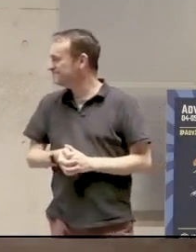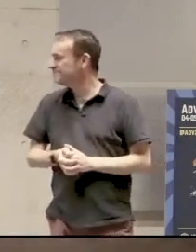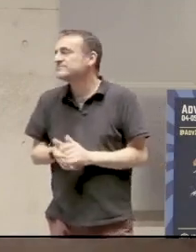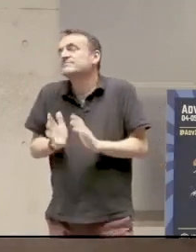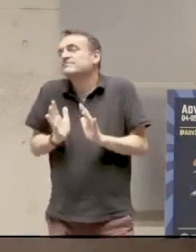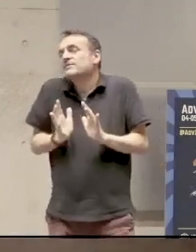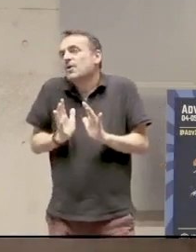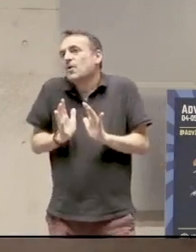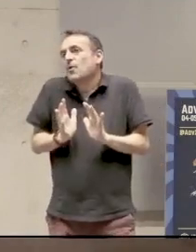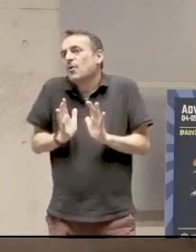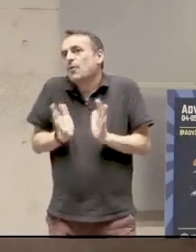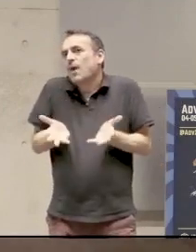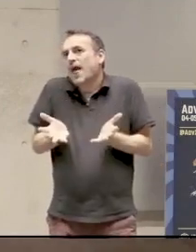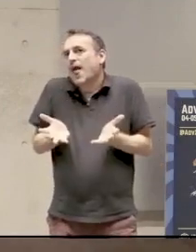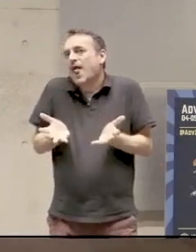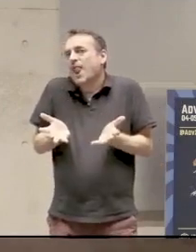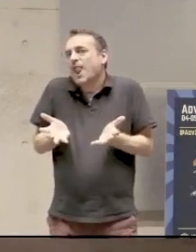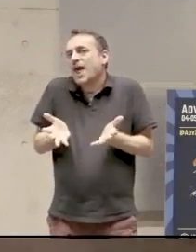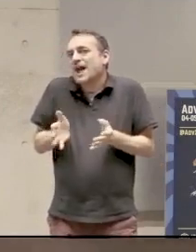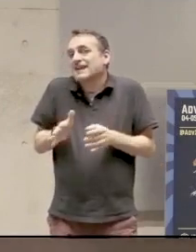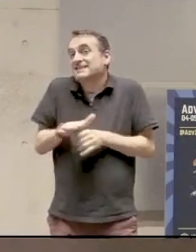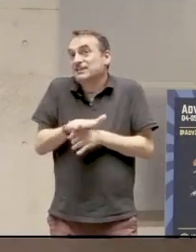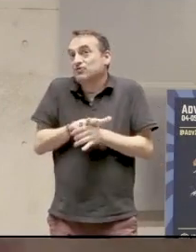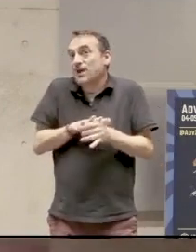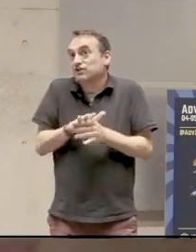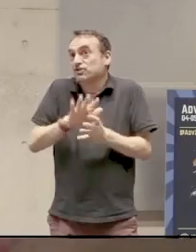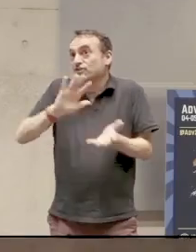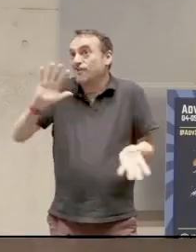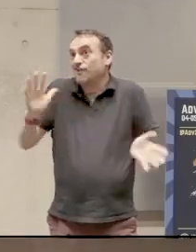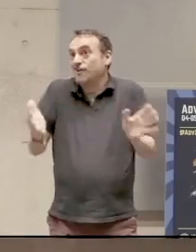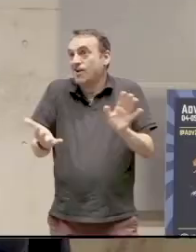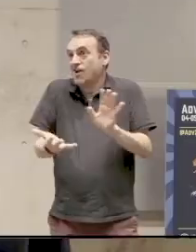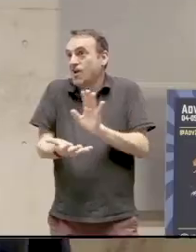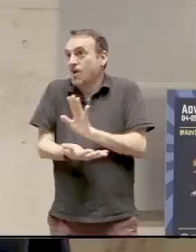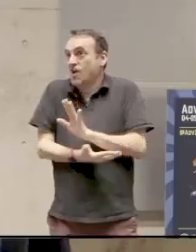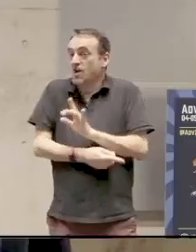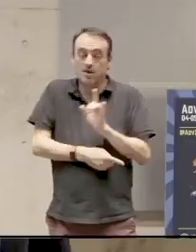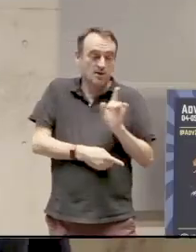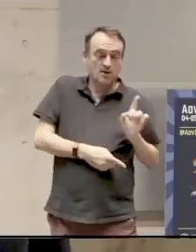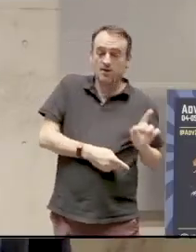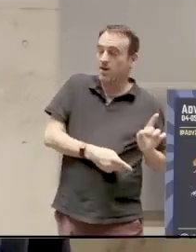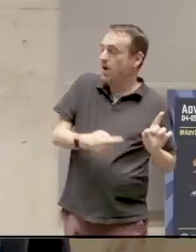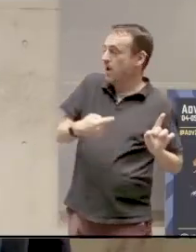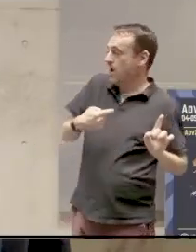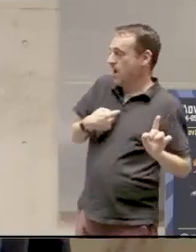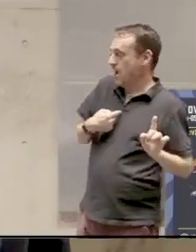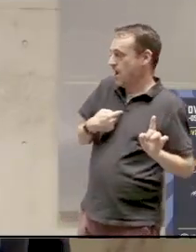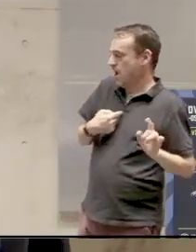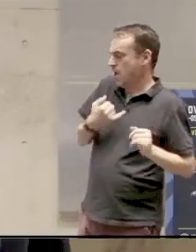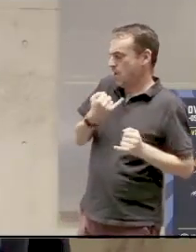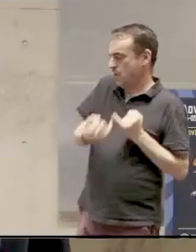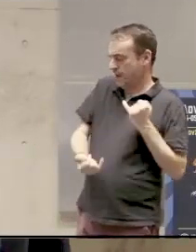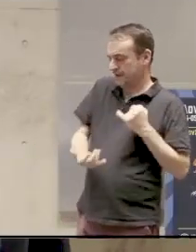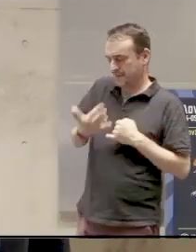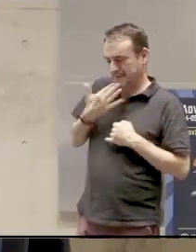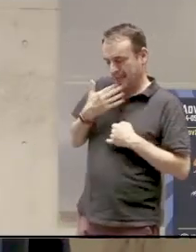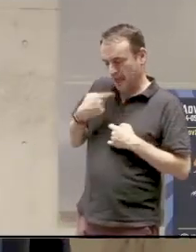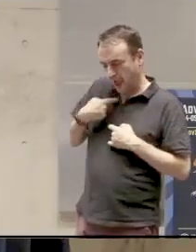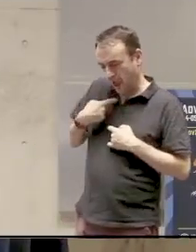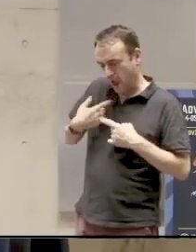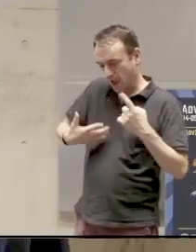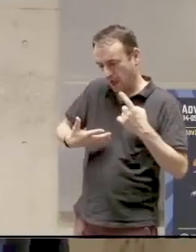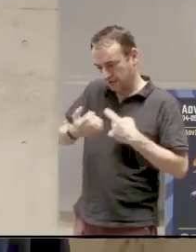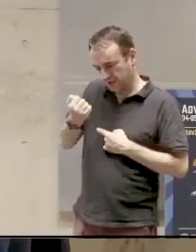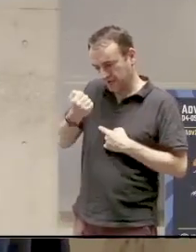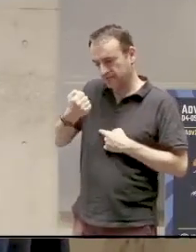Well, the tables have turned. Do you actually have a... Honestly, the only worst mistake I've ever gotten away with is thinking that there's